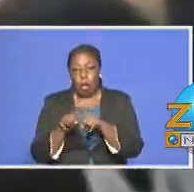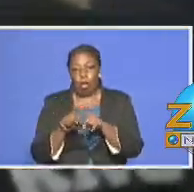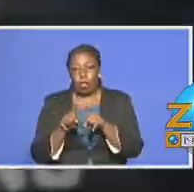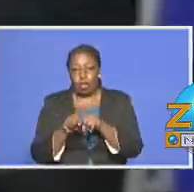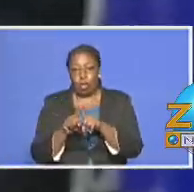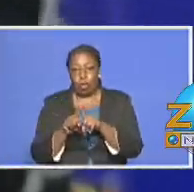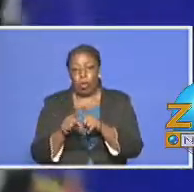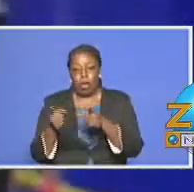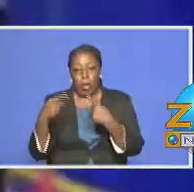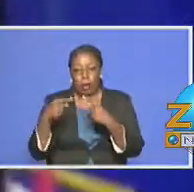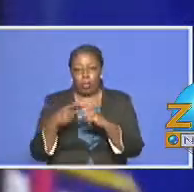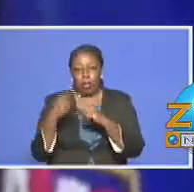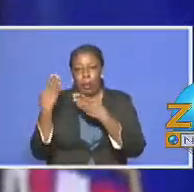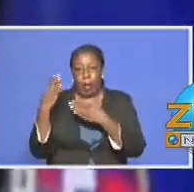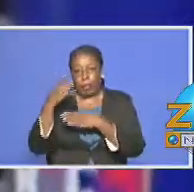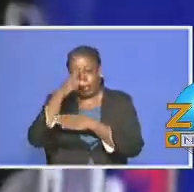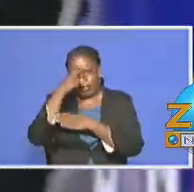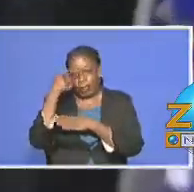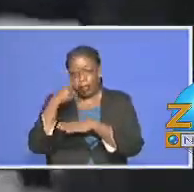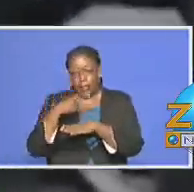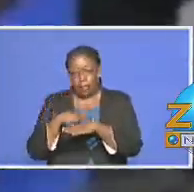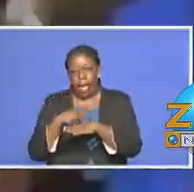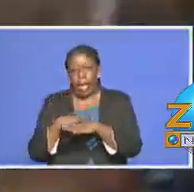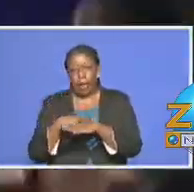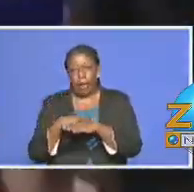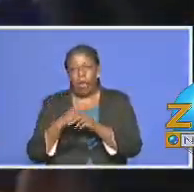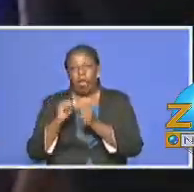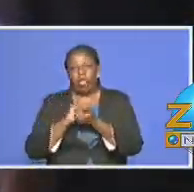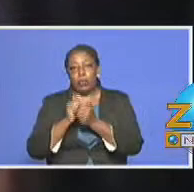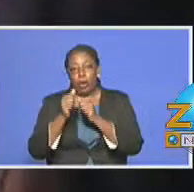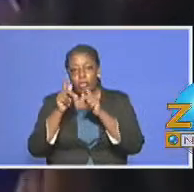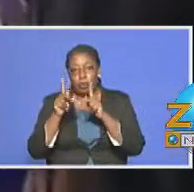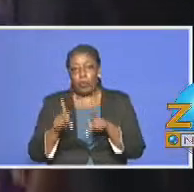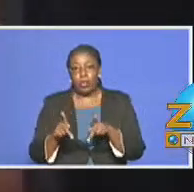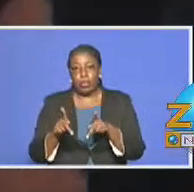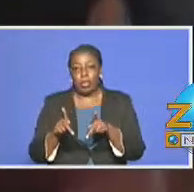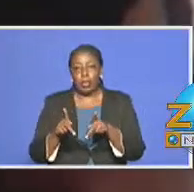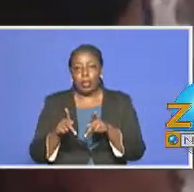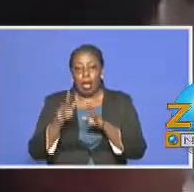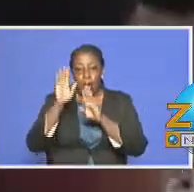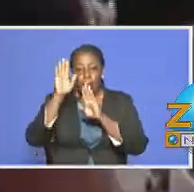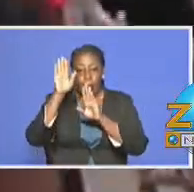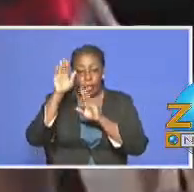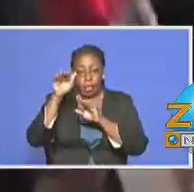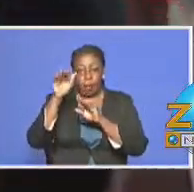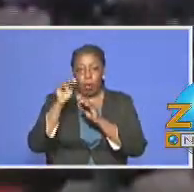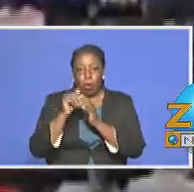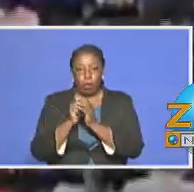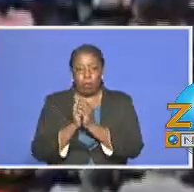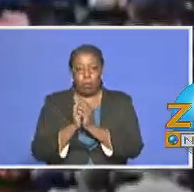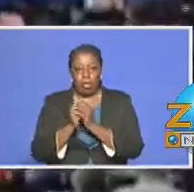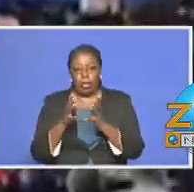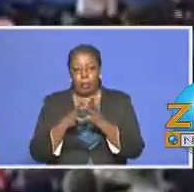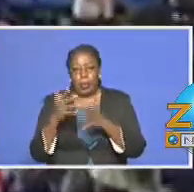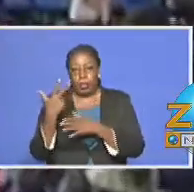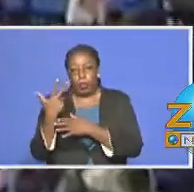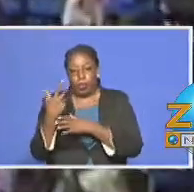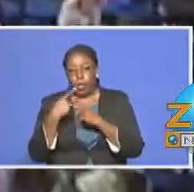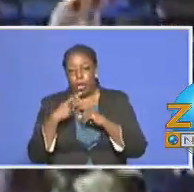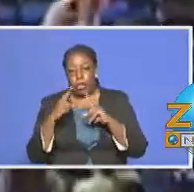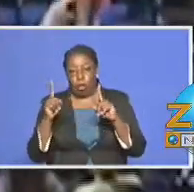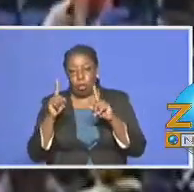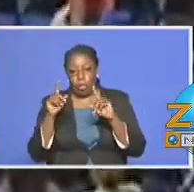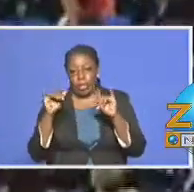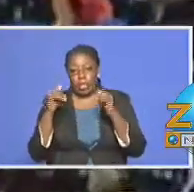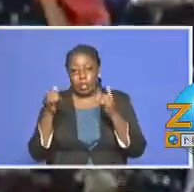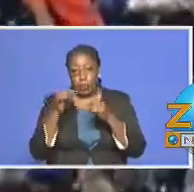to the Bahamas this summer, one of the newest sports phenomenons to hit the globe, 3-on-3 basketball, as the Big Three announcing that its